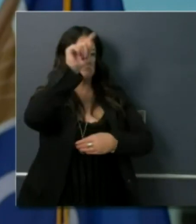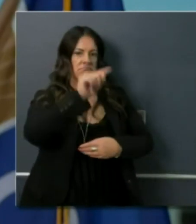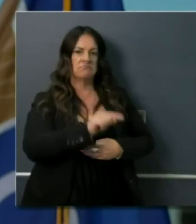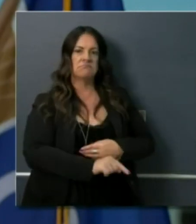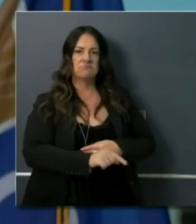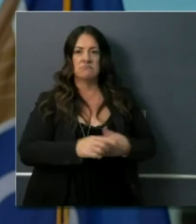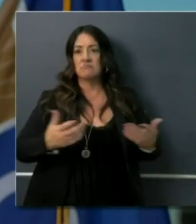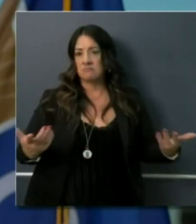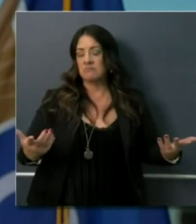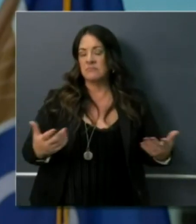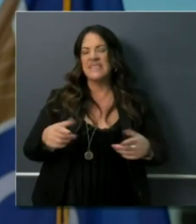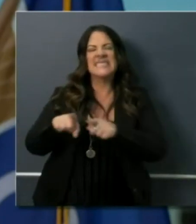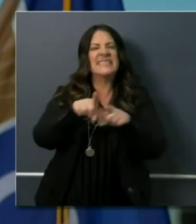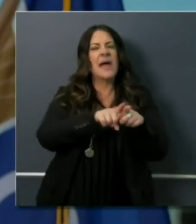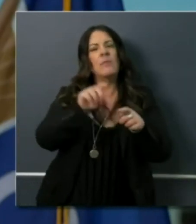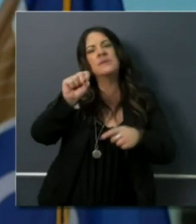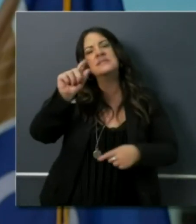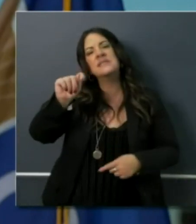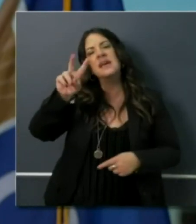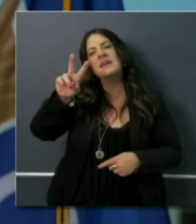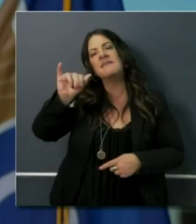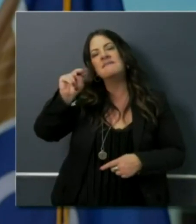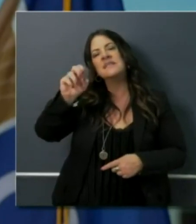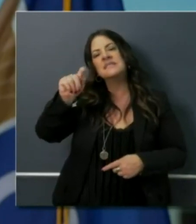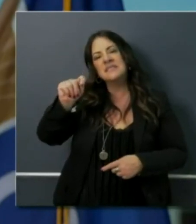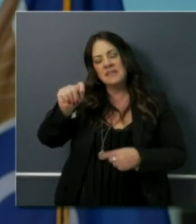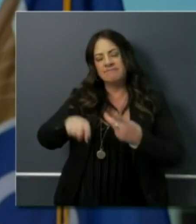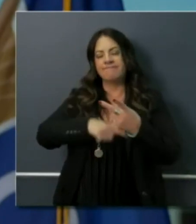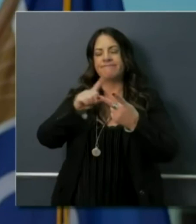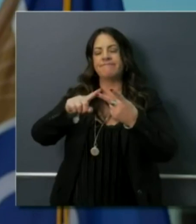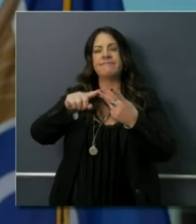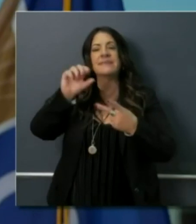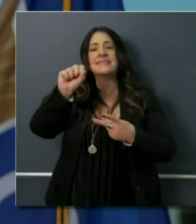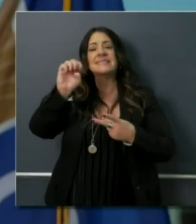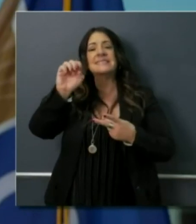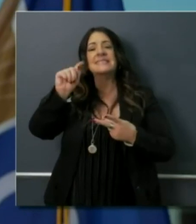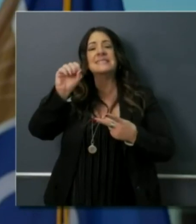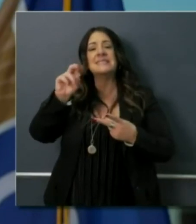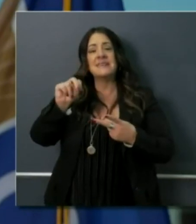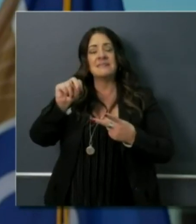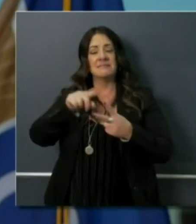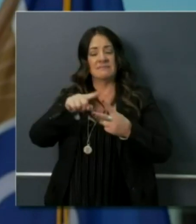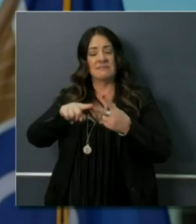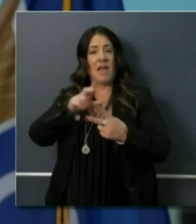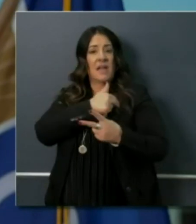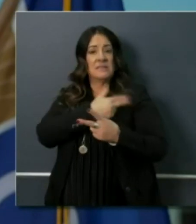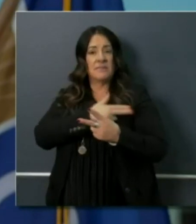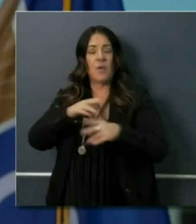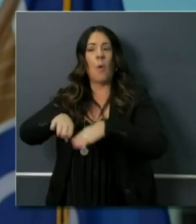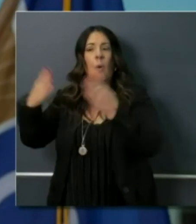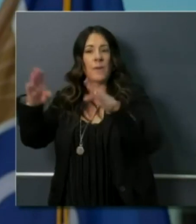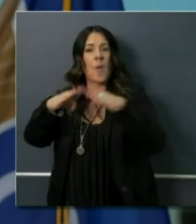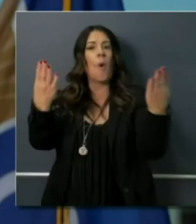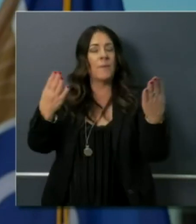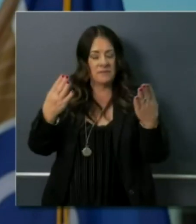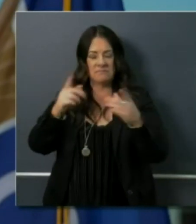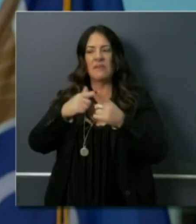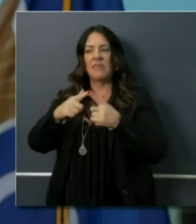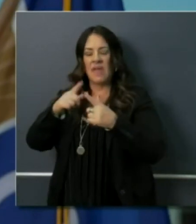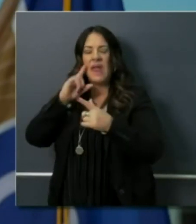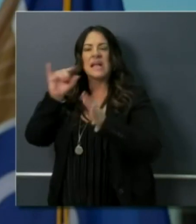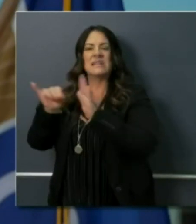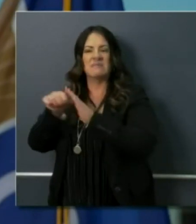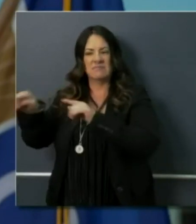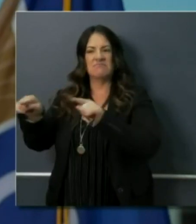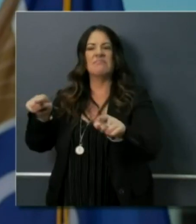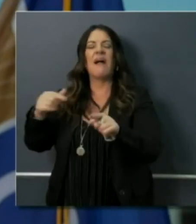what we're doing at St. Vincent and Seton here in Northern California, and what we are doing to identify